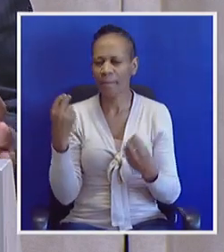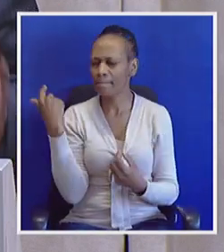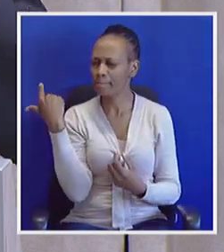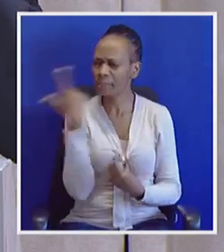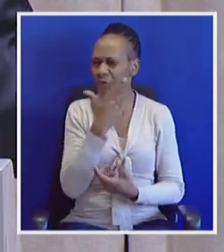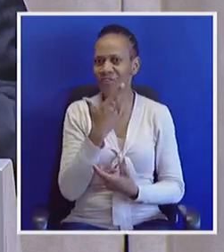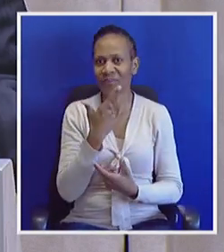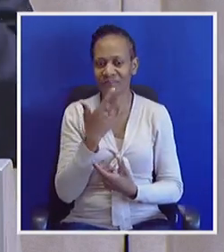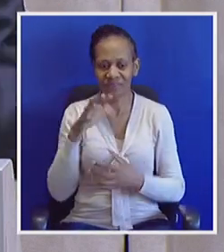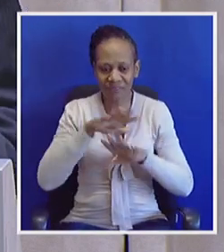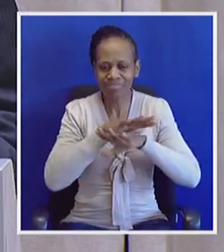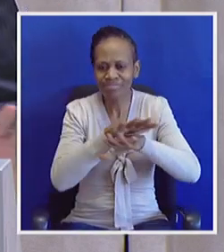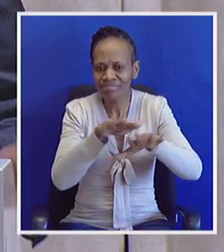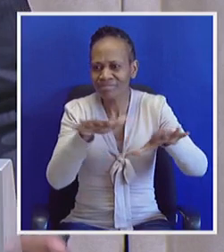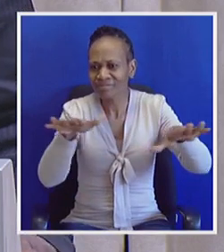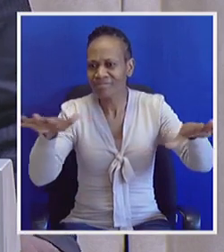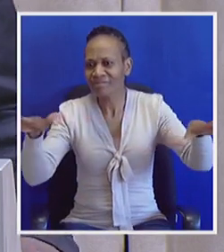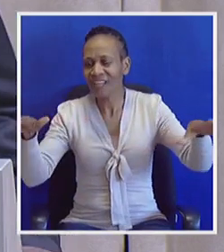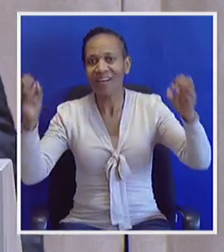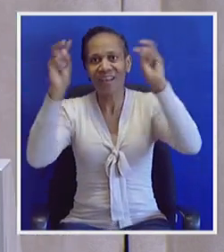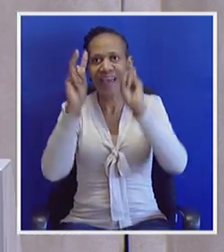wonder to see how